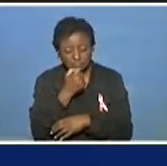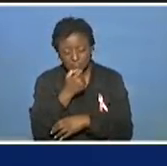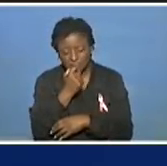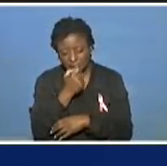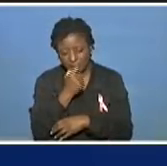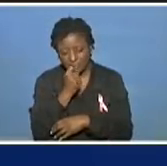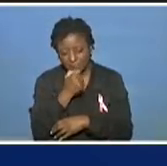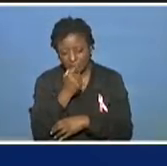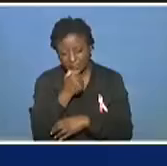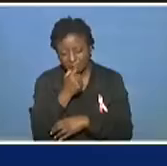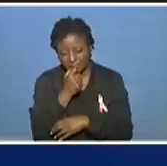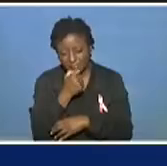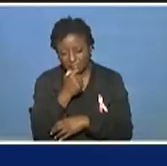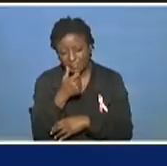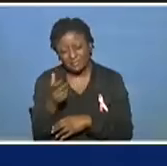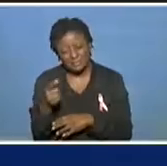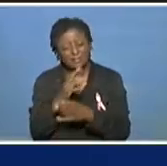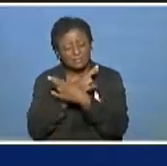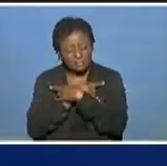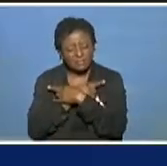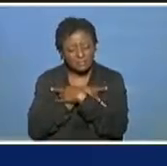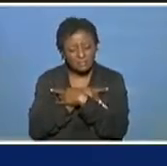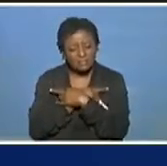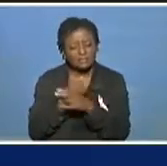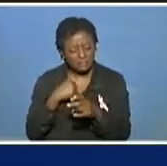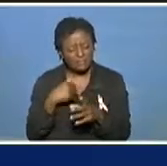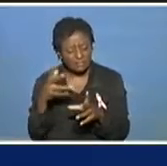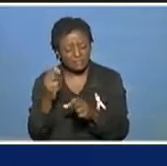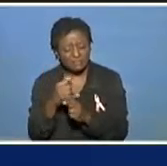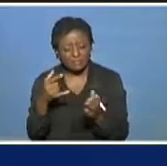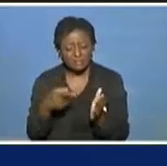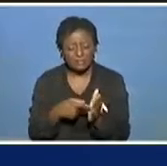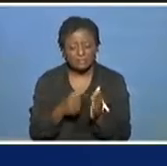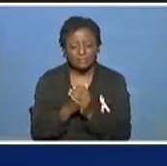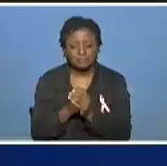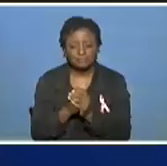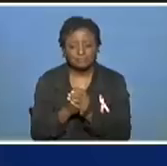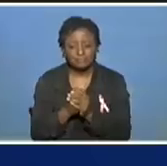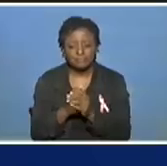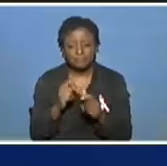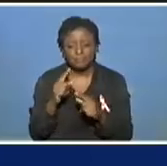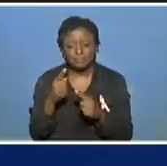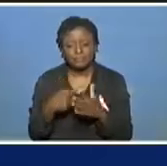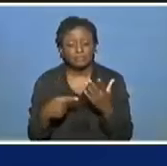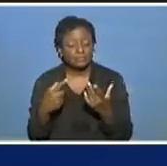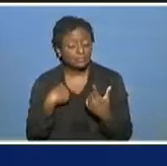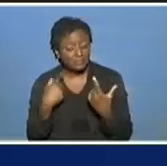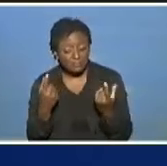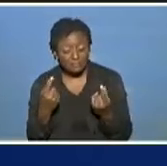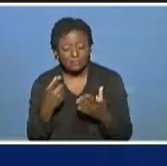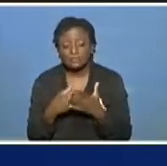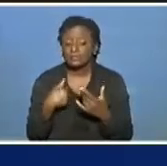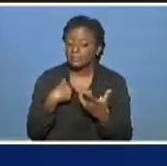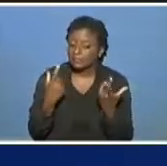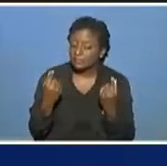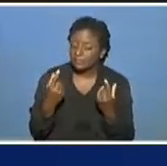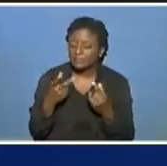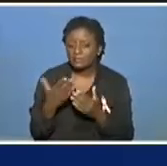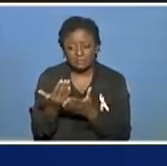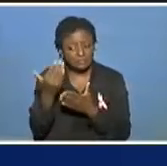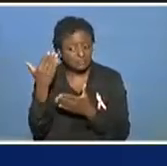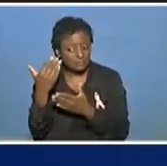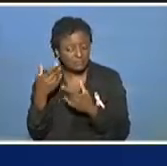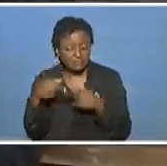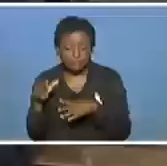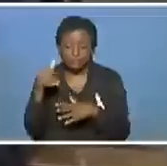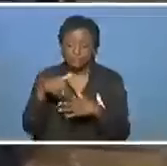Lyndon, relax yourself, I get this. And so what I did, because what I do, I used to go in engineering